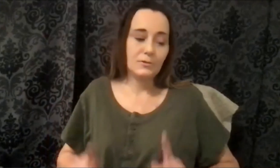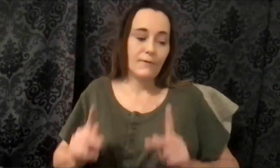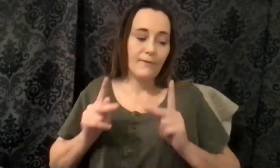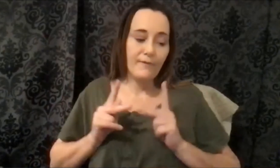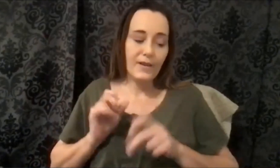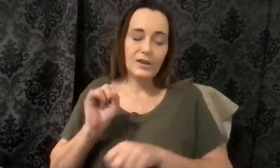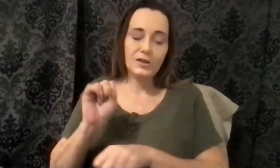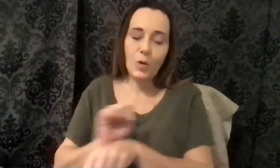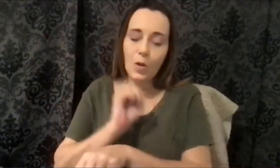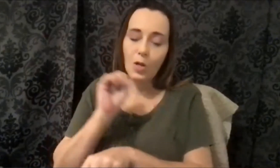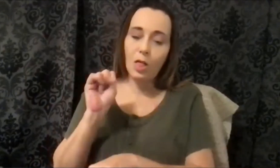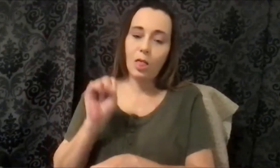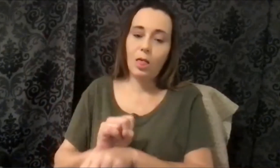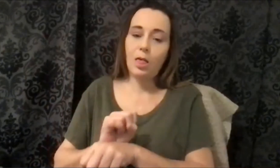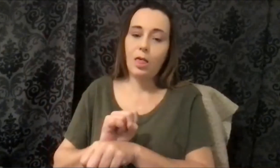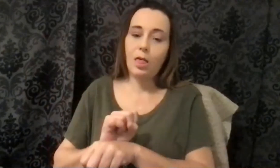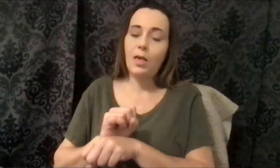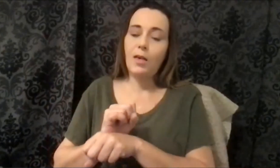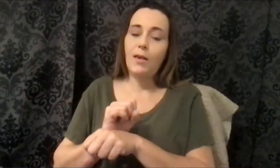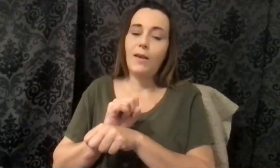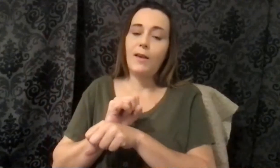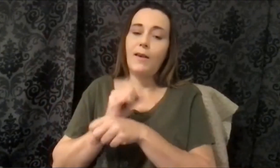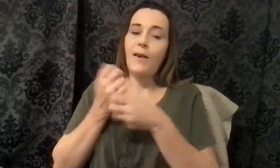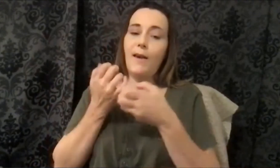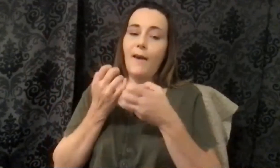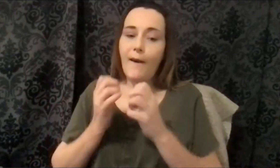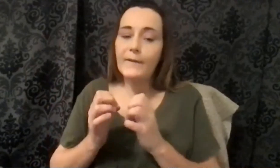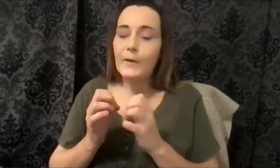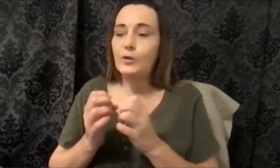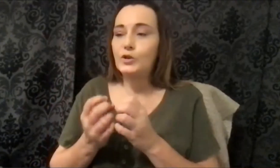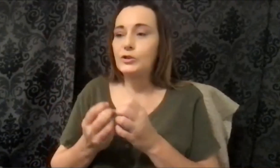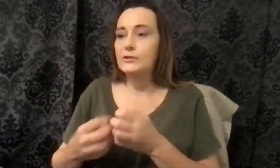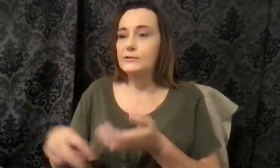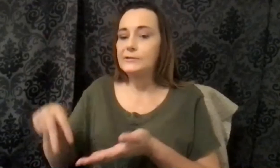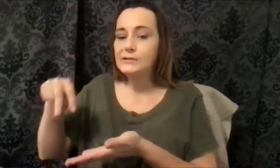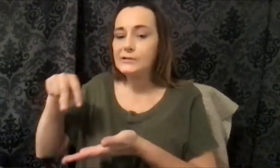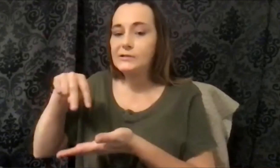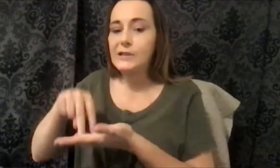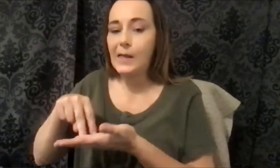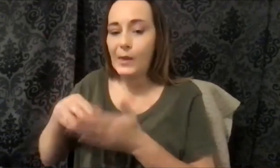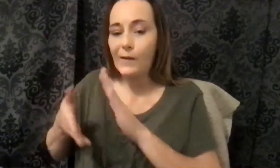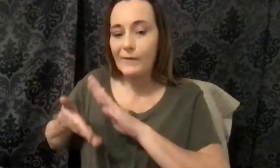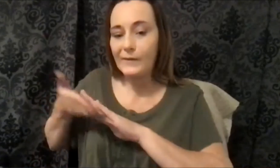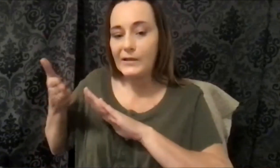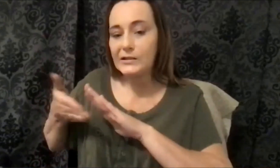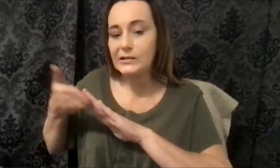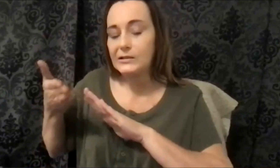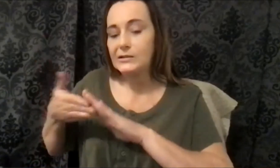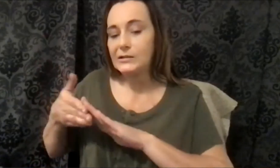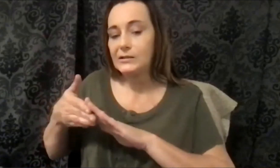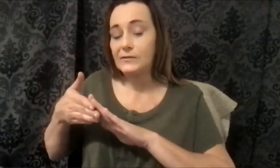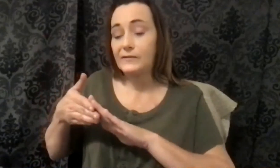effort to stand there and facilitate this for 8, 10, 12 hours for 6